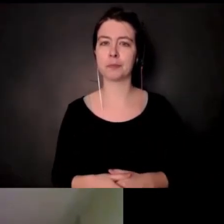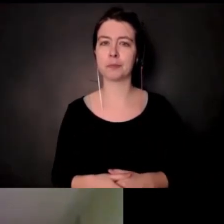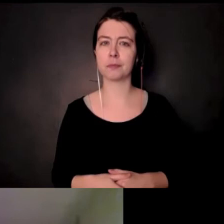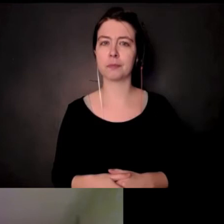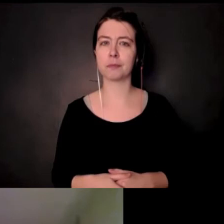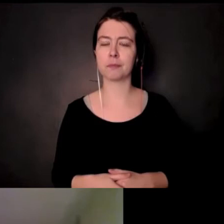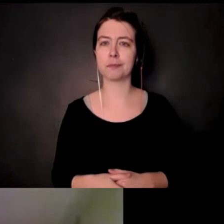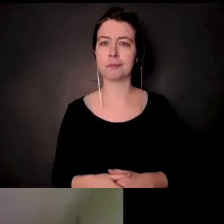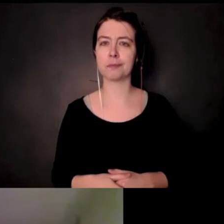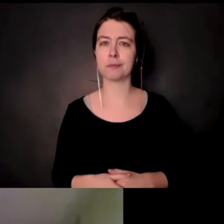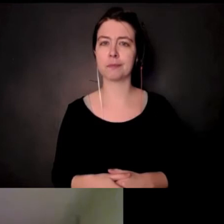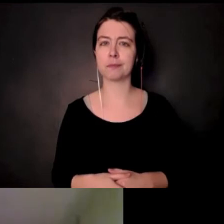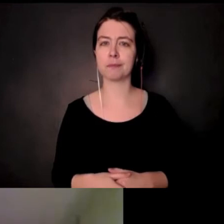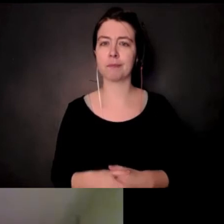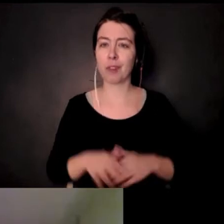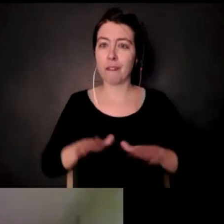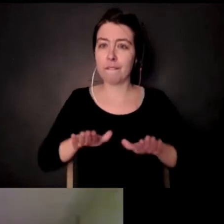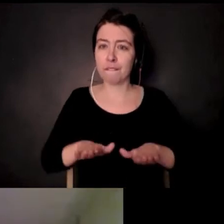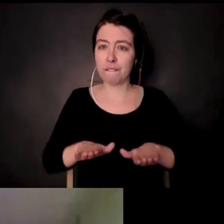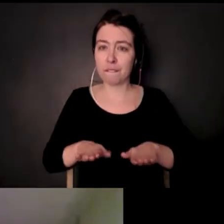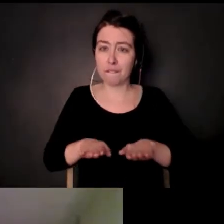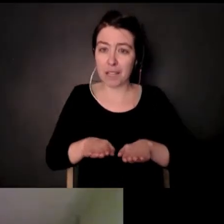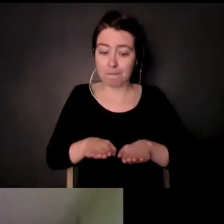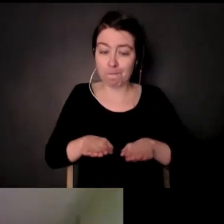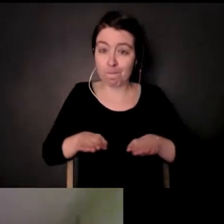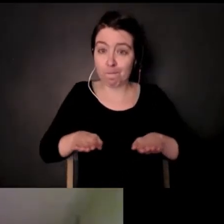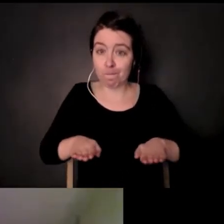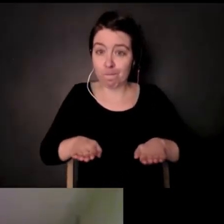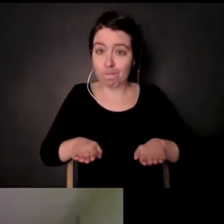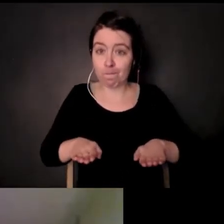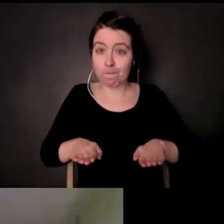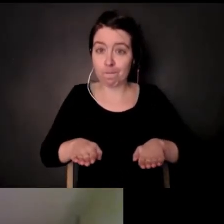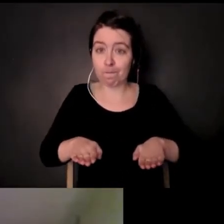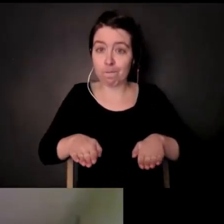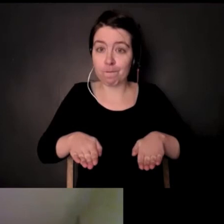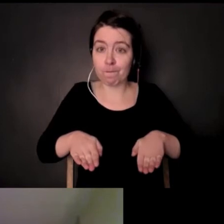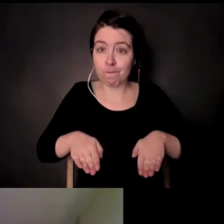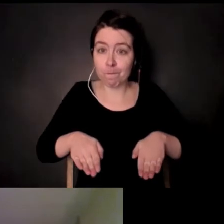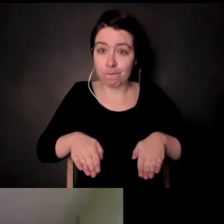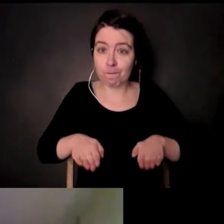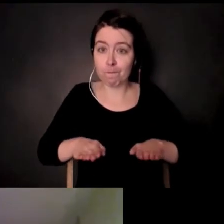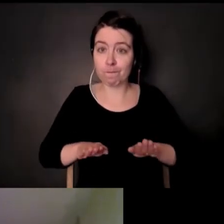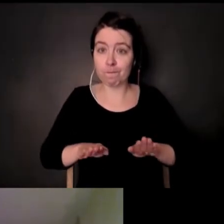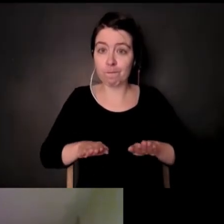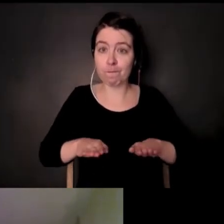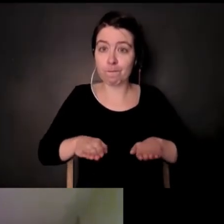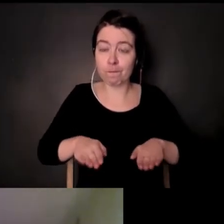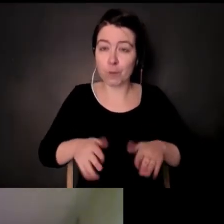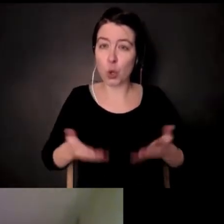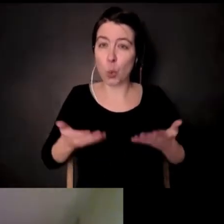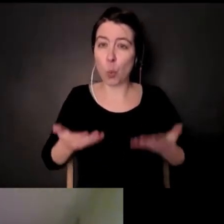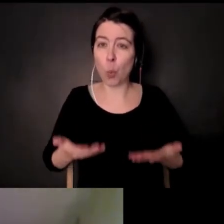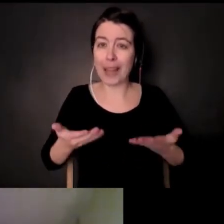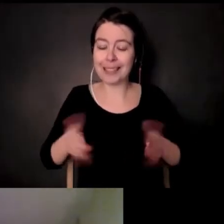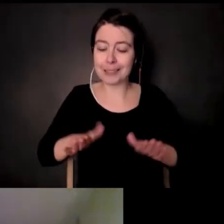Probably just keep your feet a little bit apart and shift your weight to your toes and to the heels until you